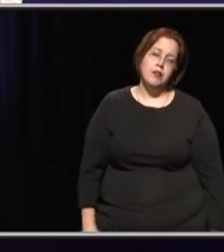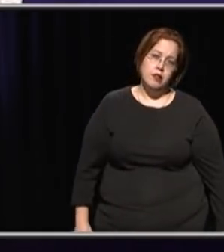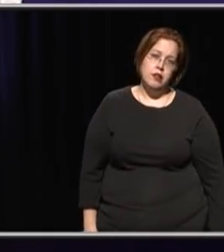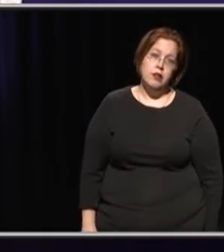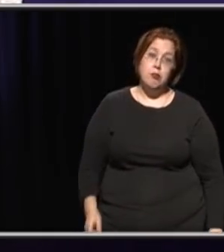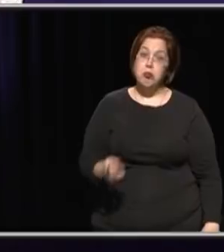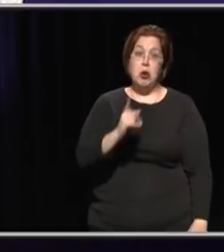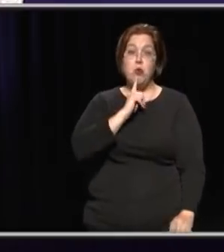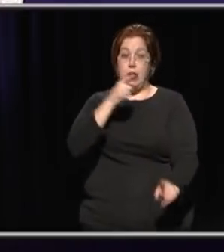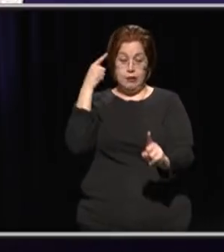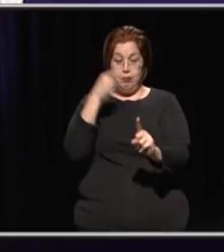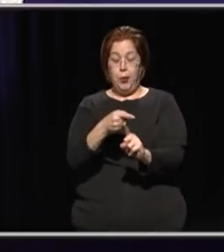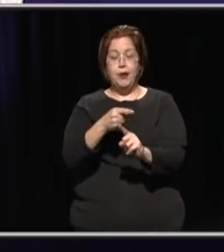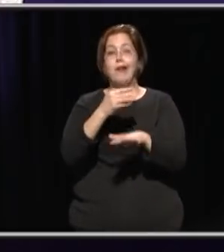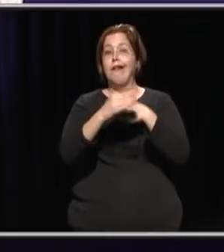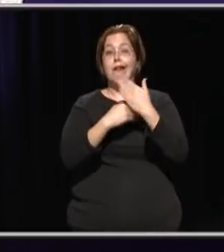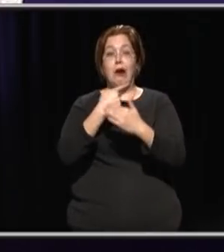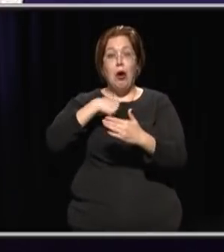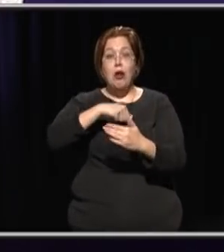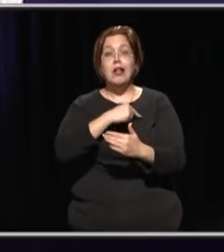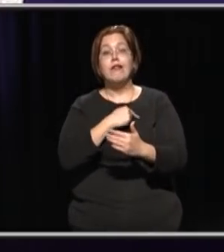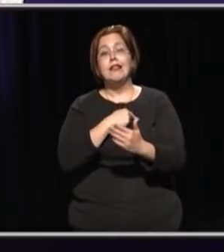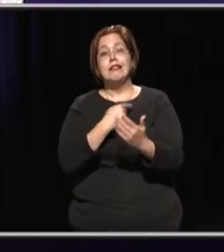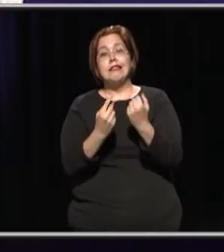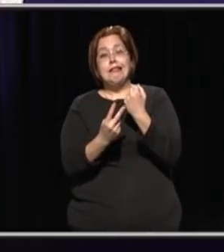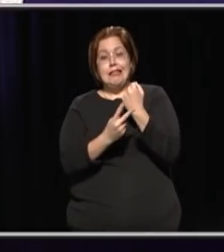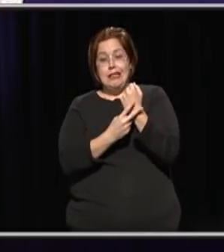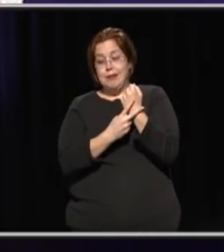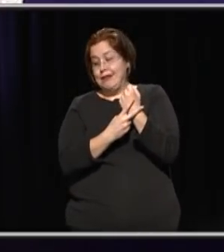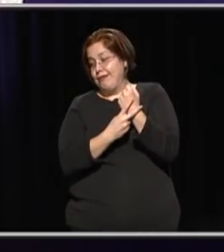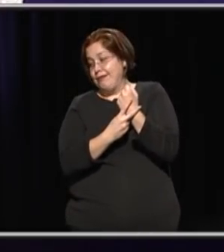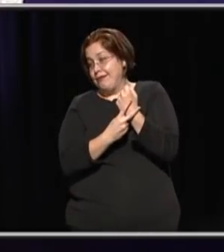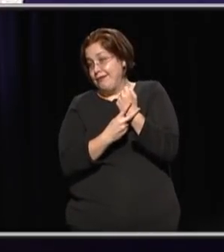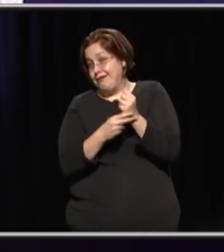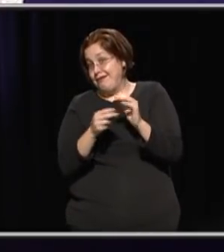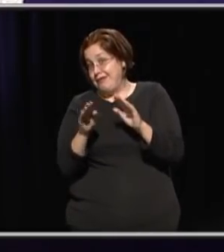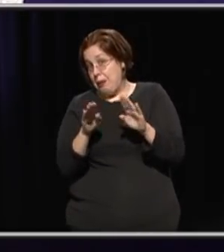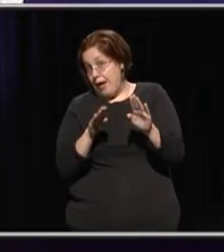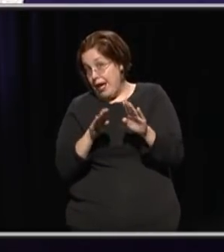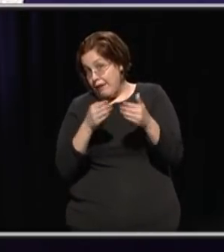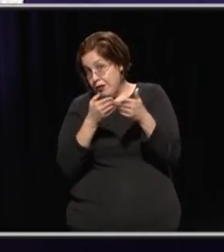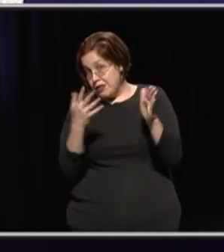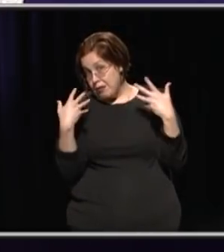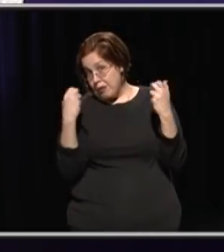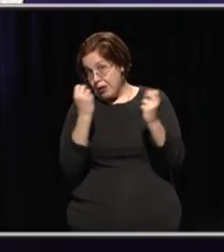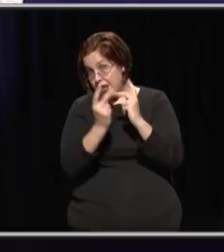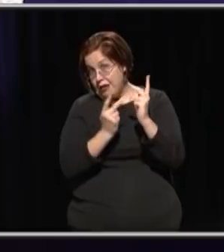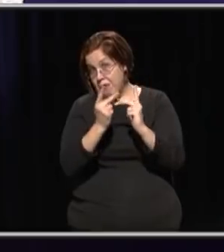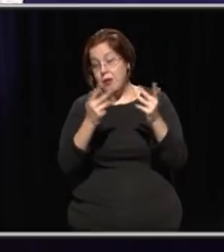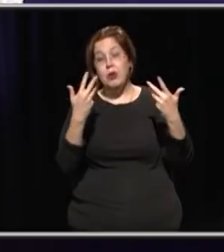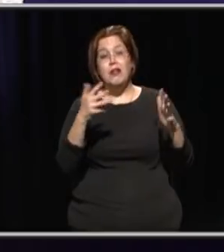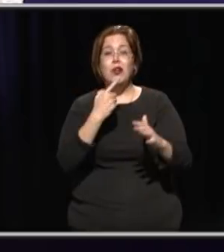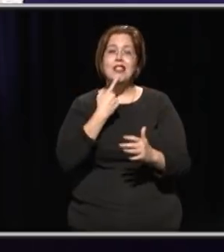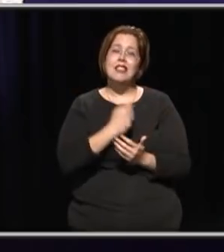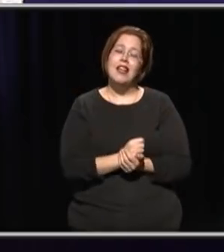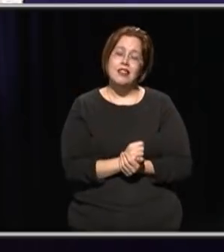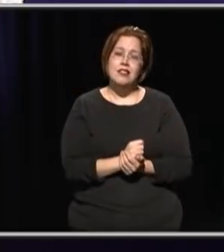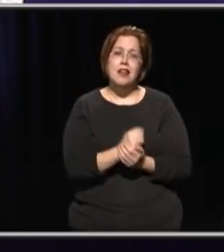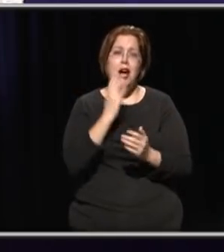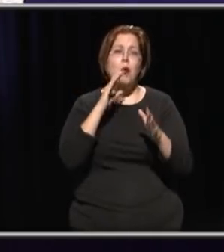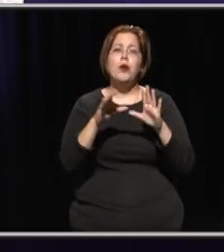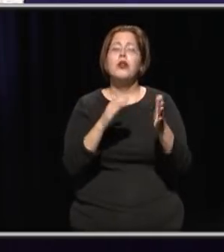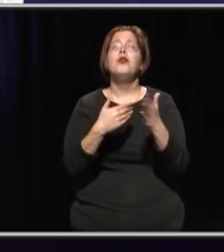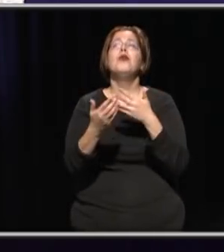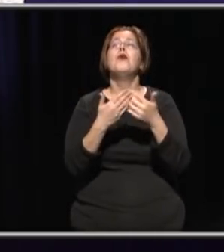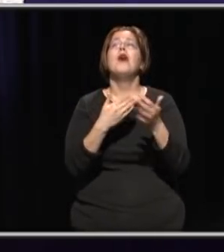it's going to come down to all of us maintaining the behaviors that our public health professionals have stated, and we're going to do what we need to